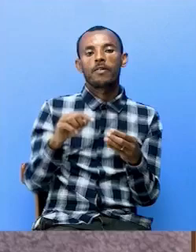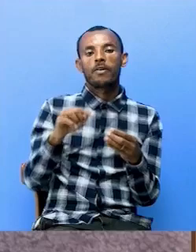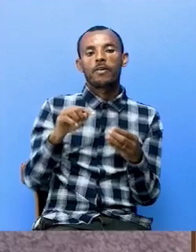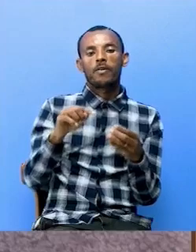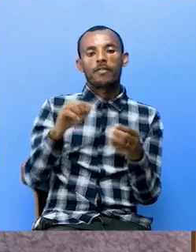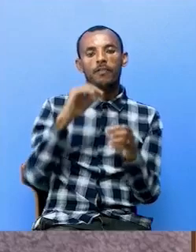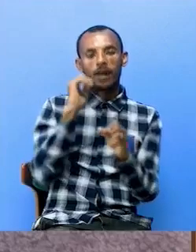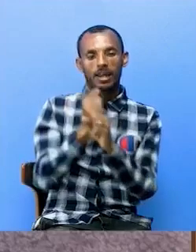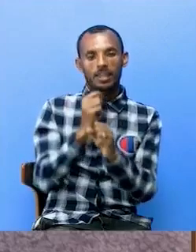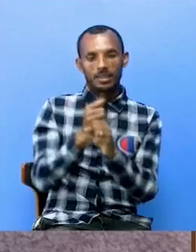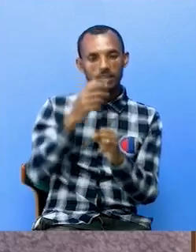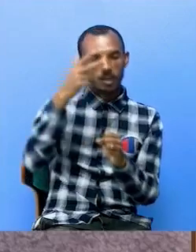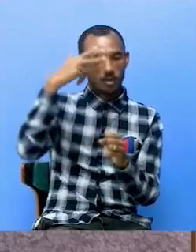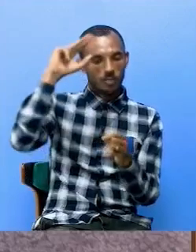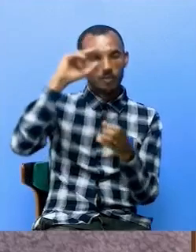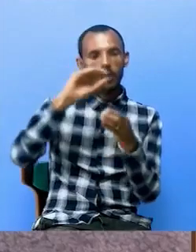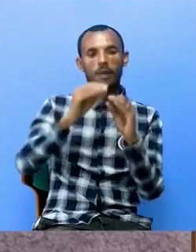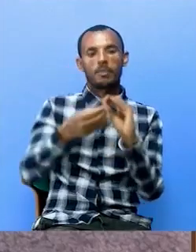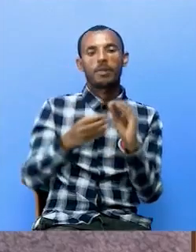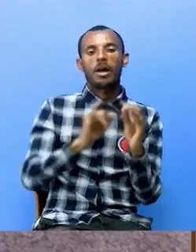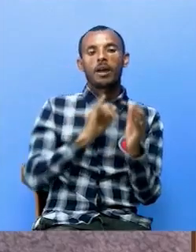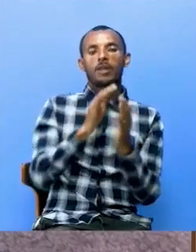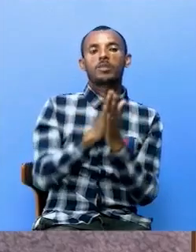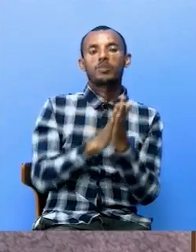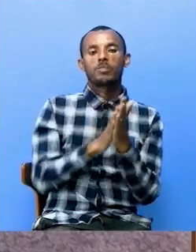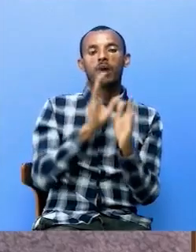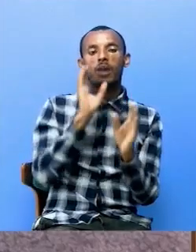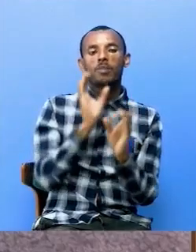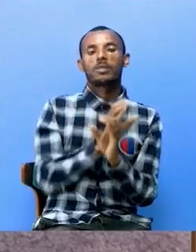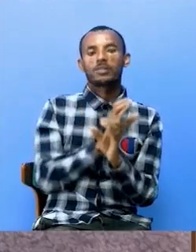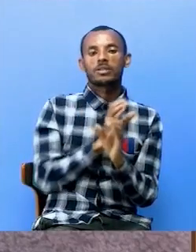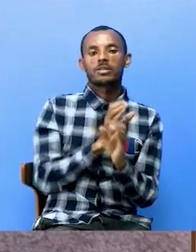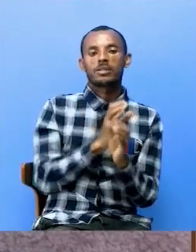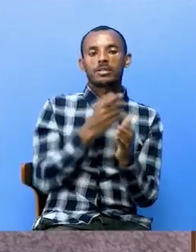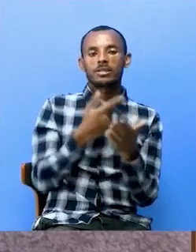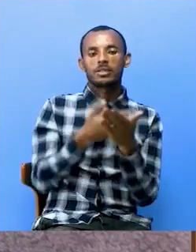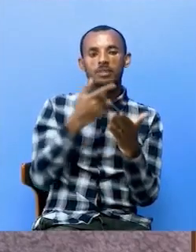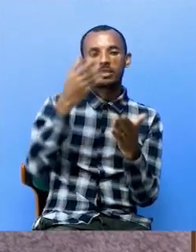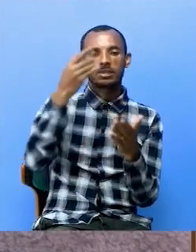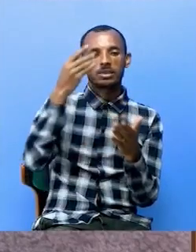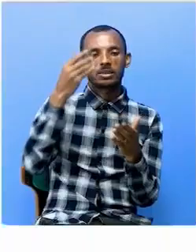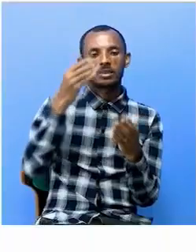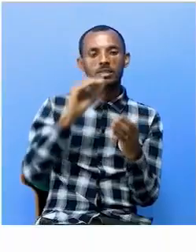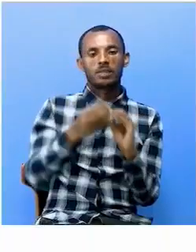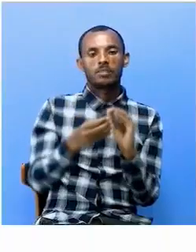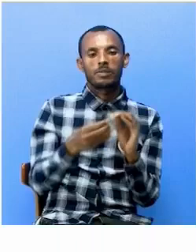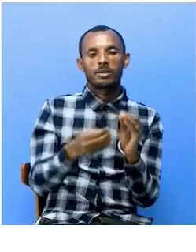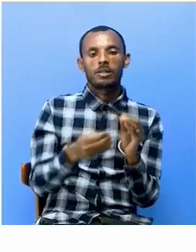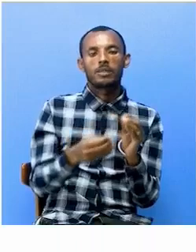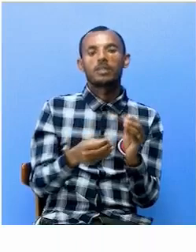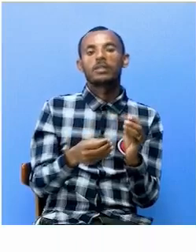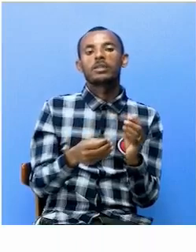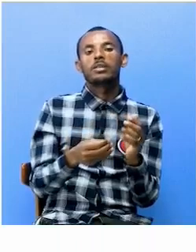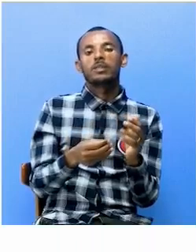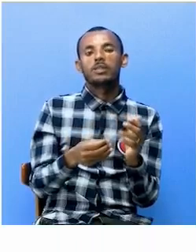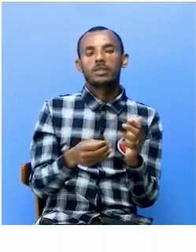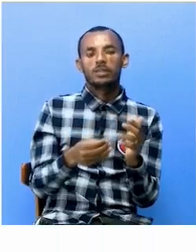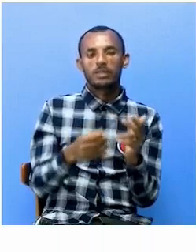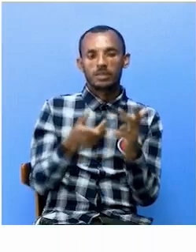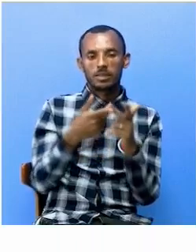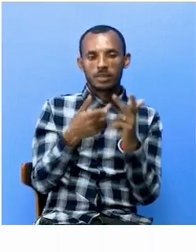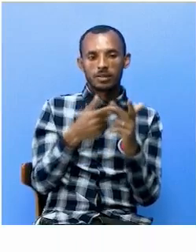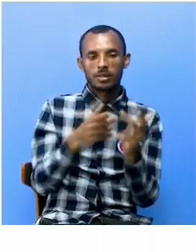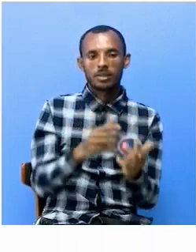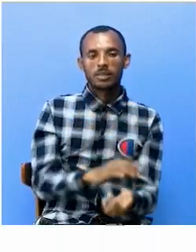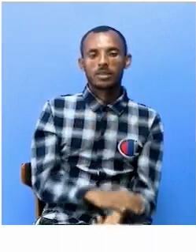of a number. So I need you to calculate the cube of these numbers. The third one